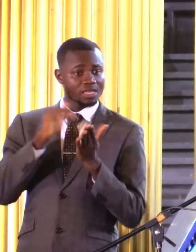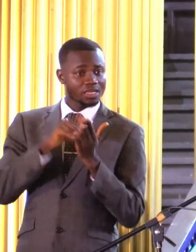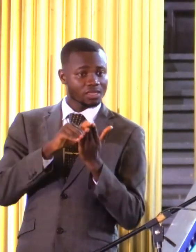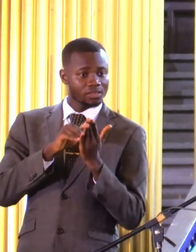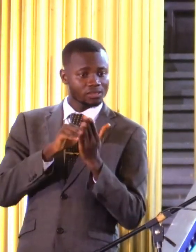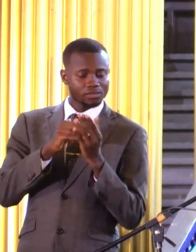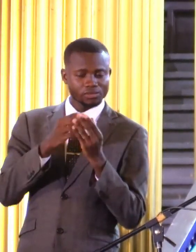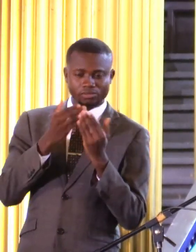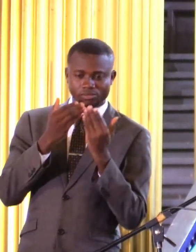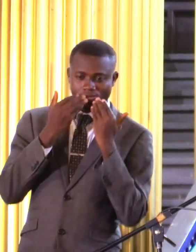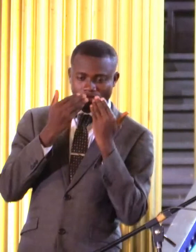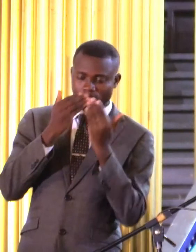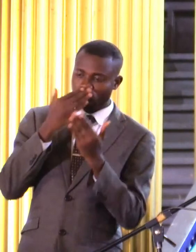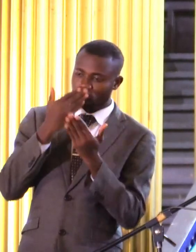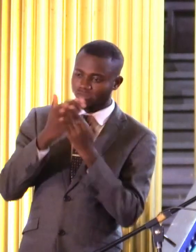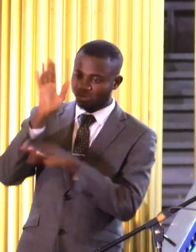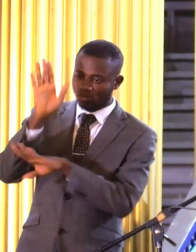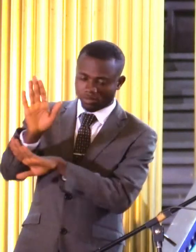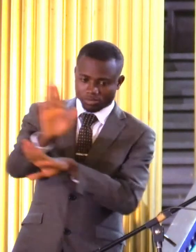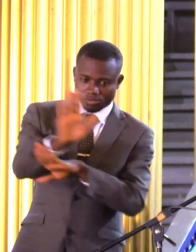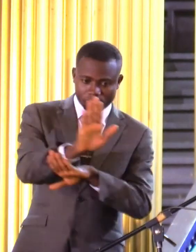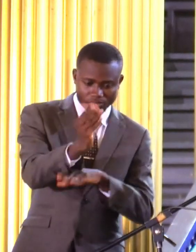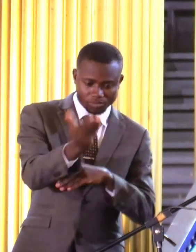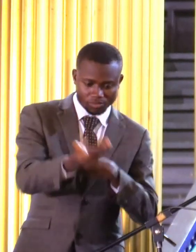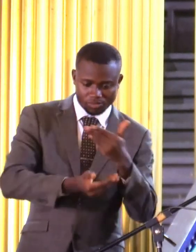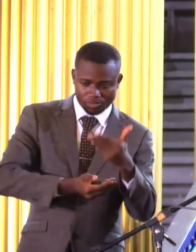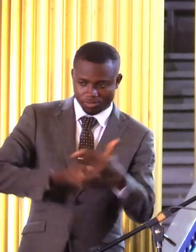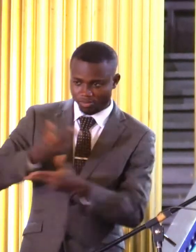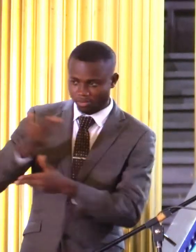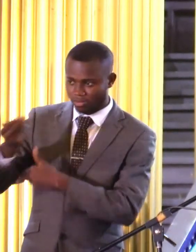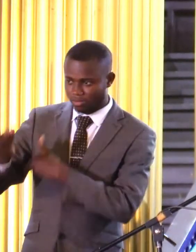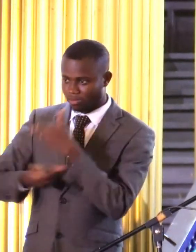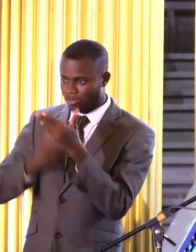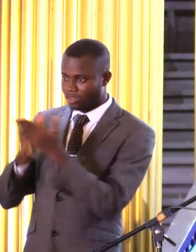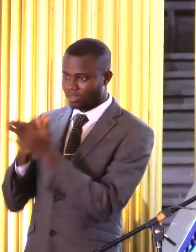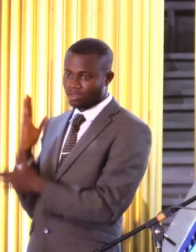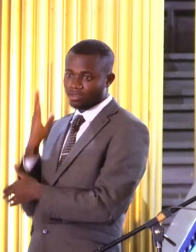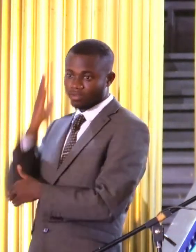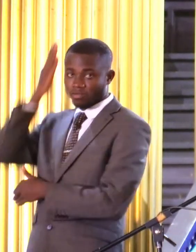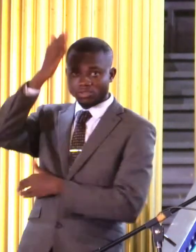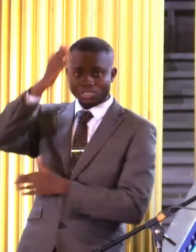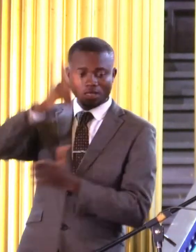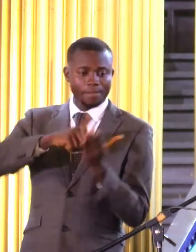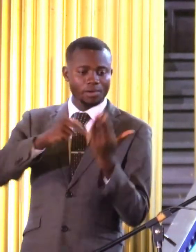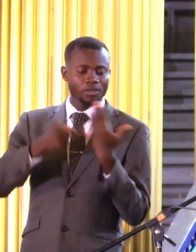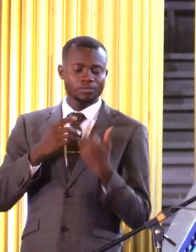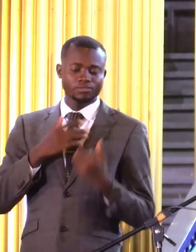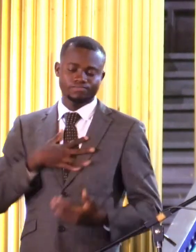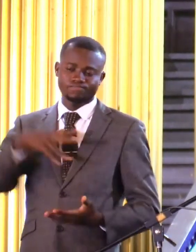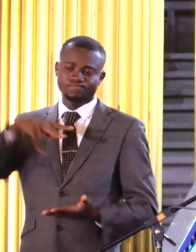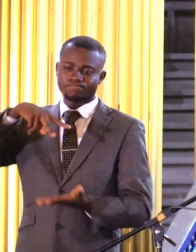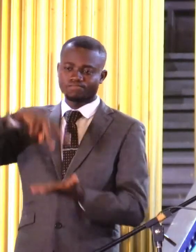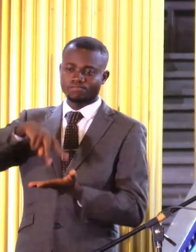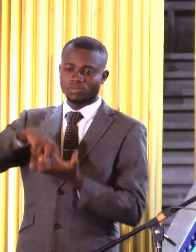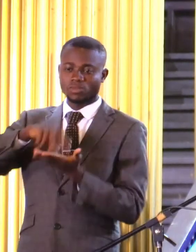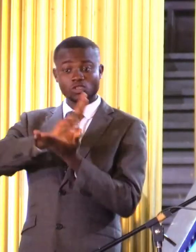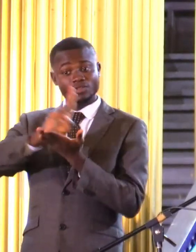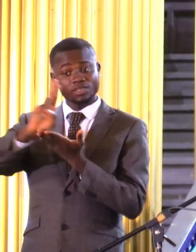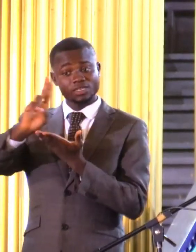all a good evening, and we look forward to receiving you at our future events. Please rise for the university anthem.